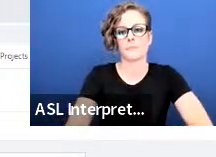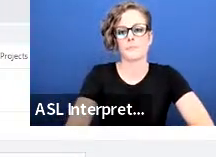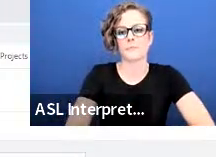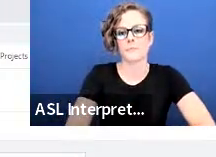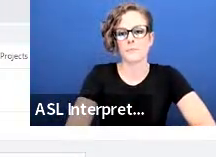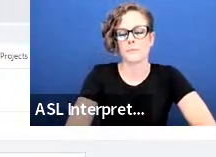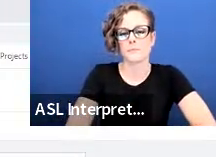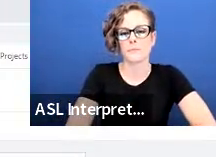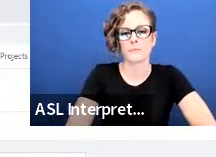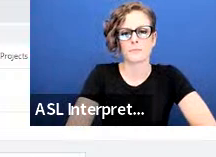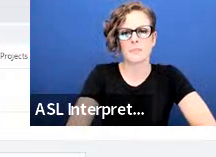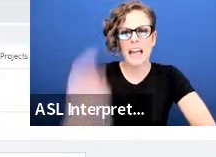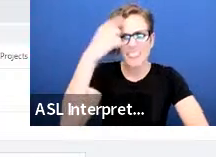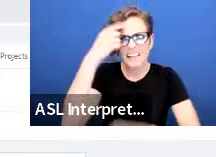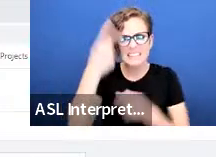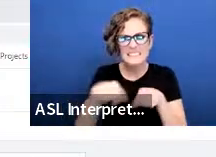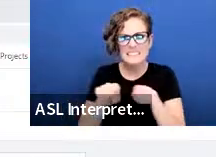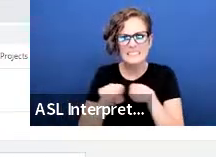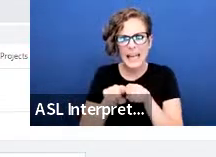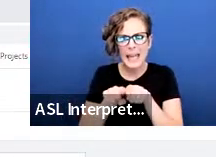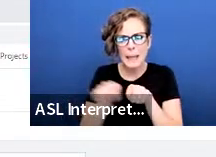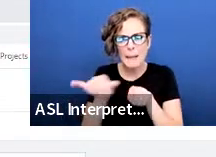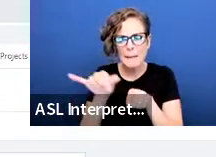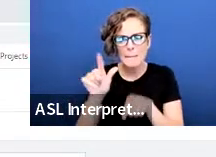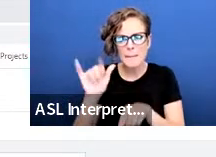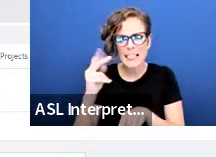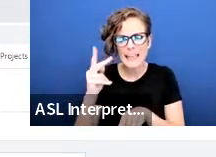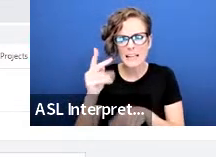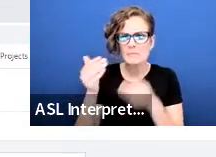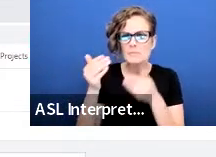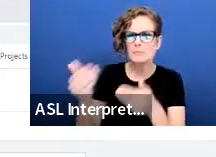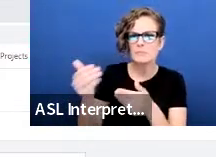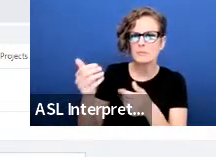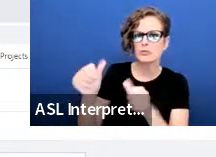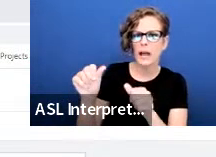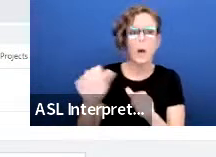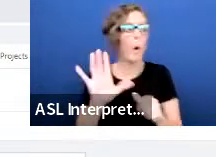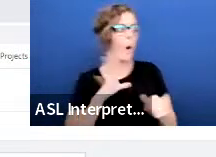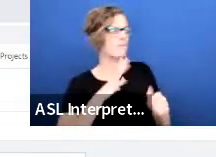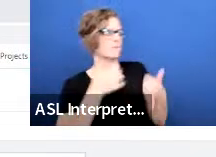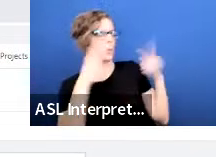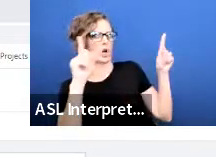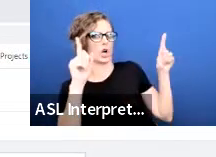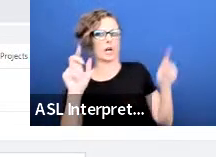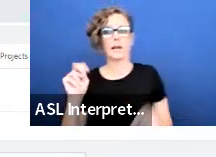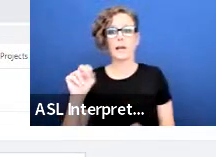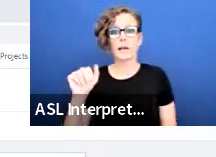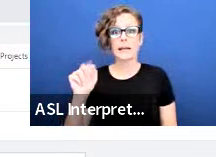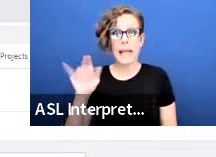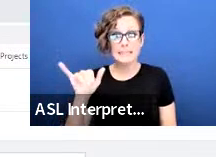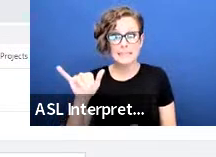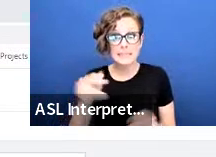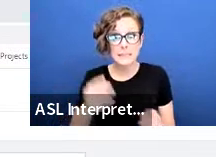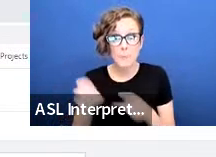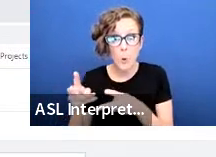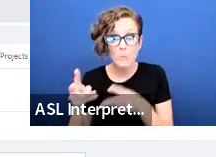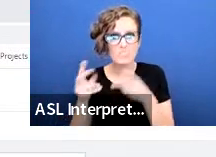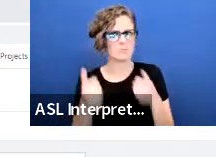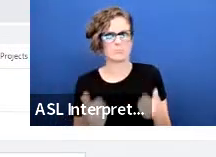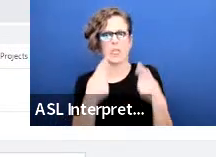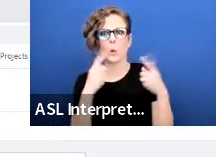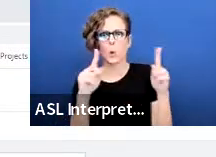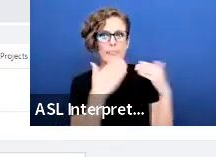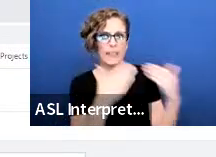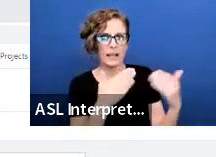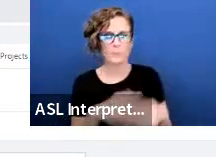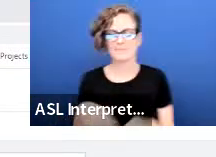I think it's the same link, but yeah, try it and let me know. No, you did it. Yeah. Okay. Nancy, whatever Nancy posted, thank you. Great.